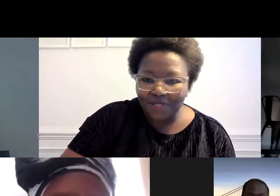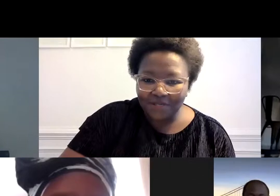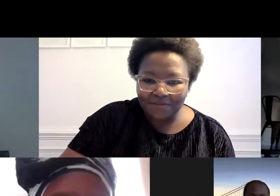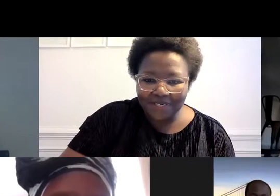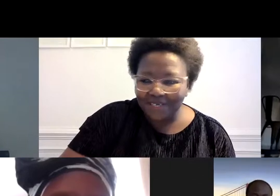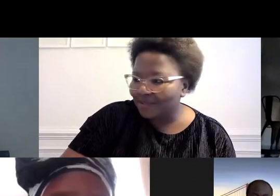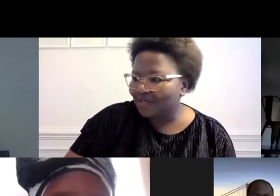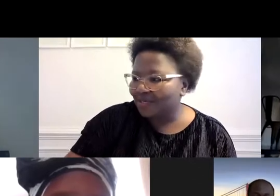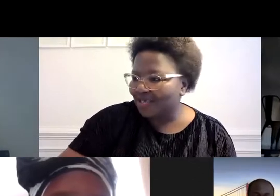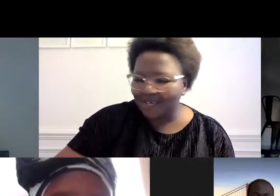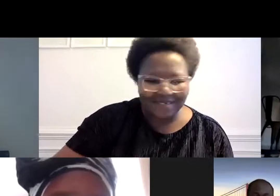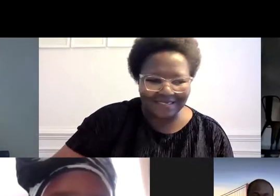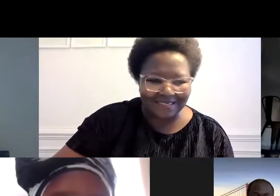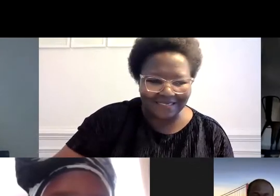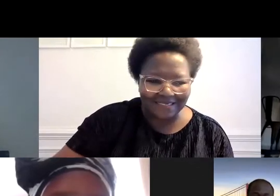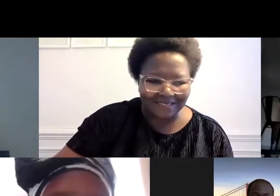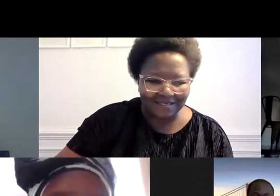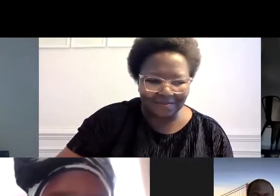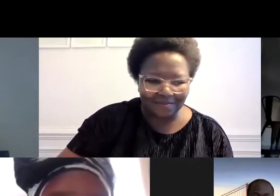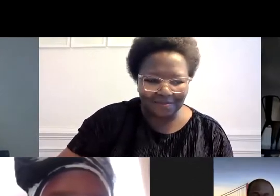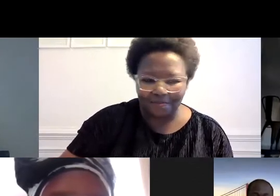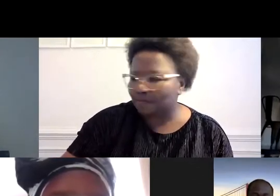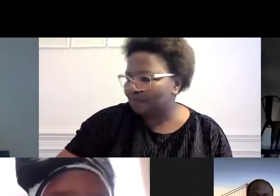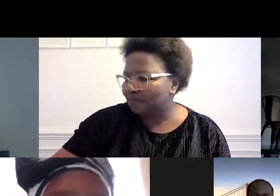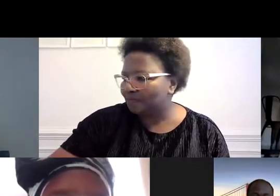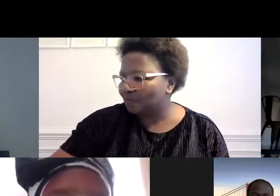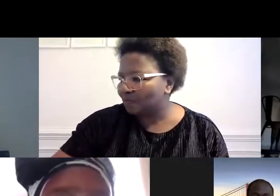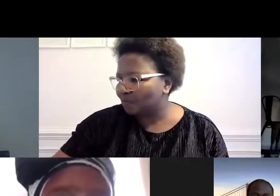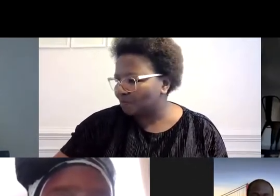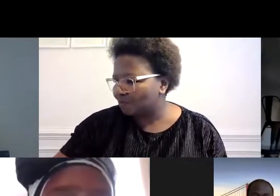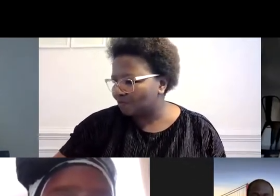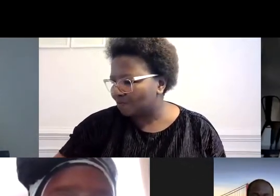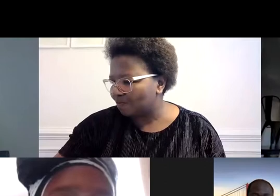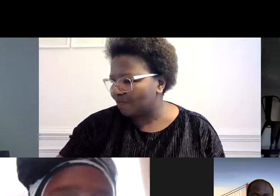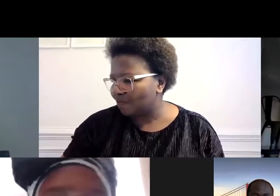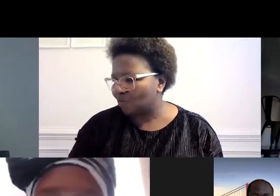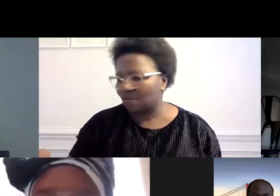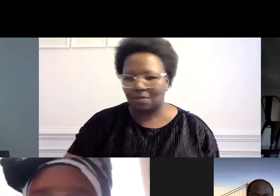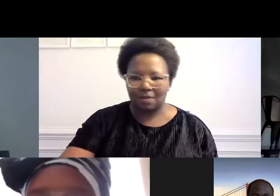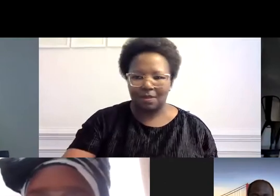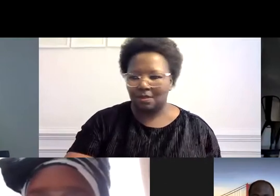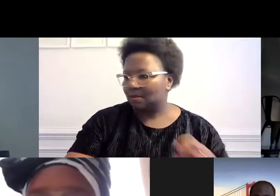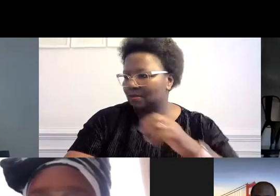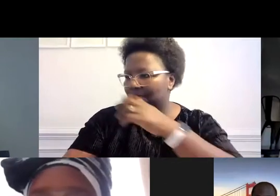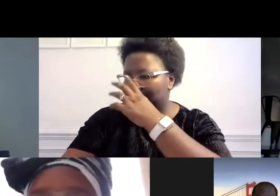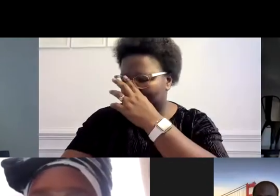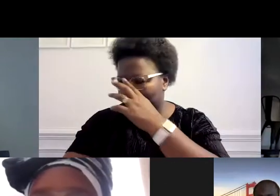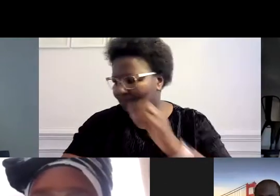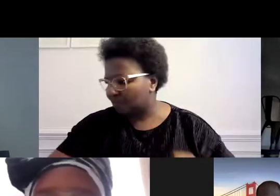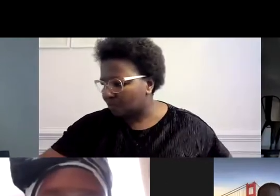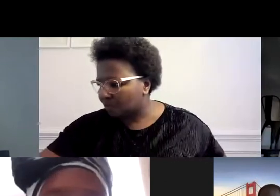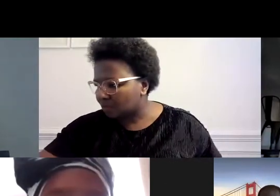So, Mantombi, anything to say? Nako. Oh, I thought that Nako was,